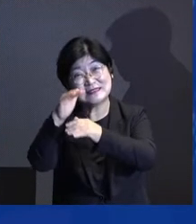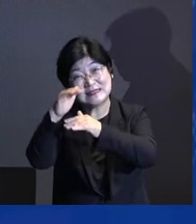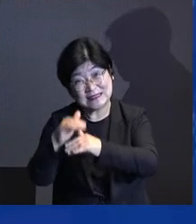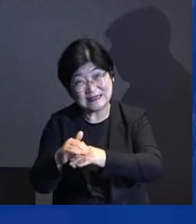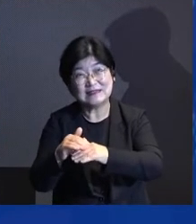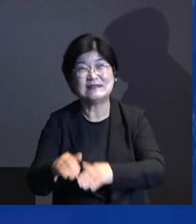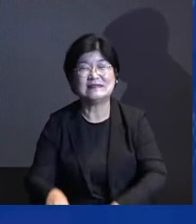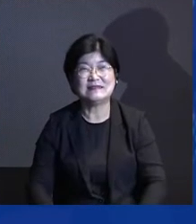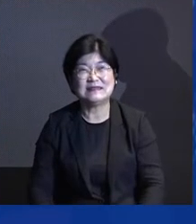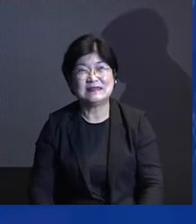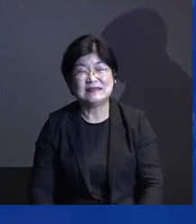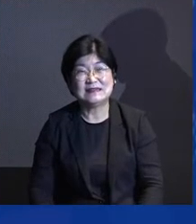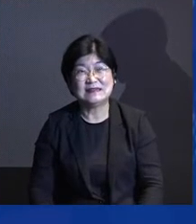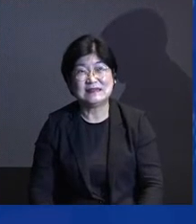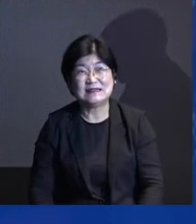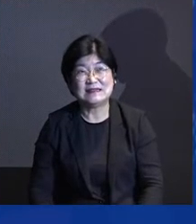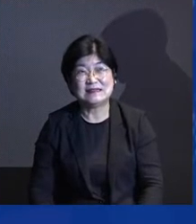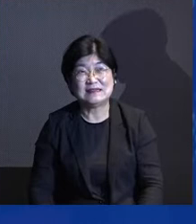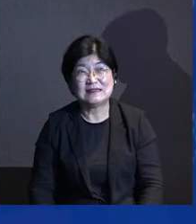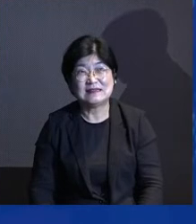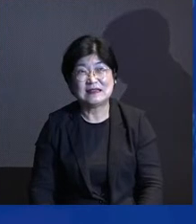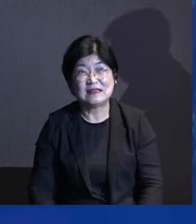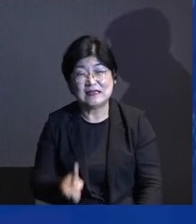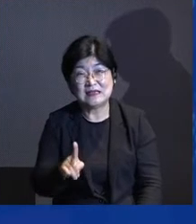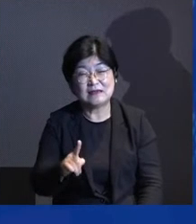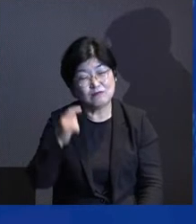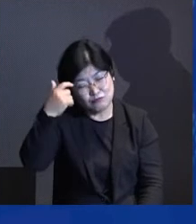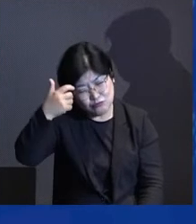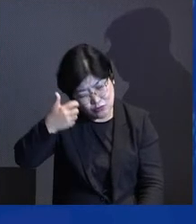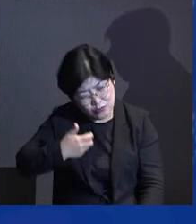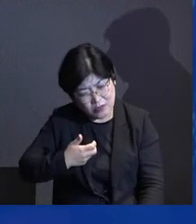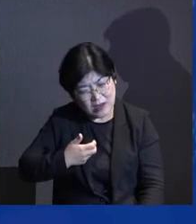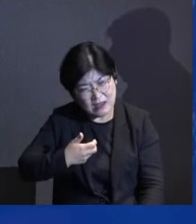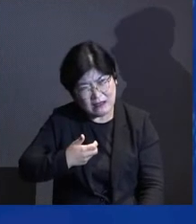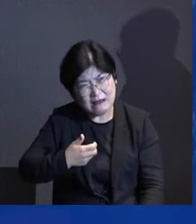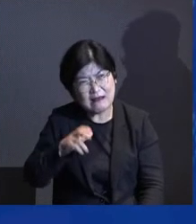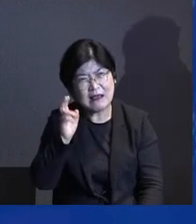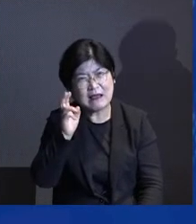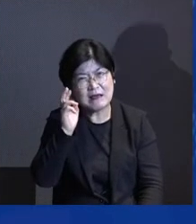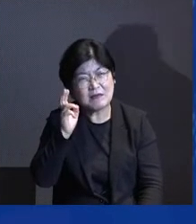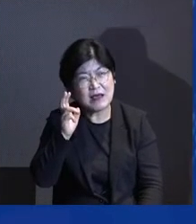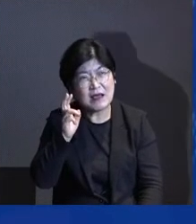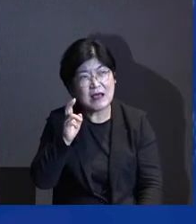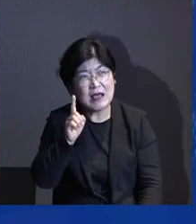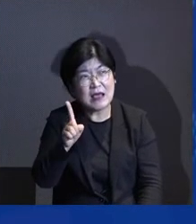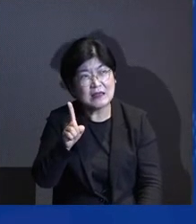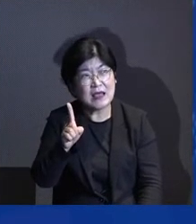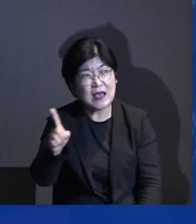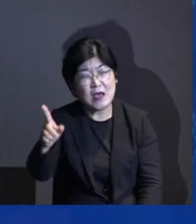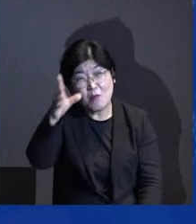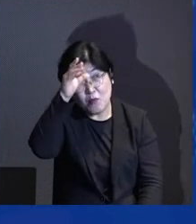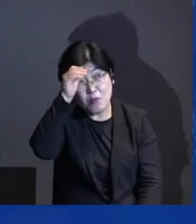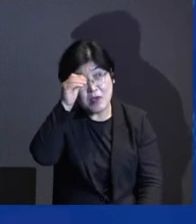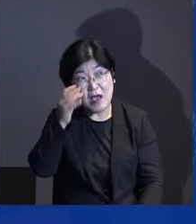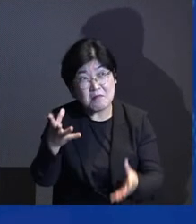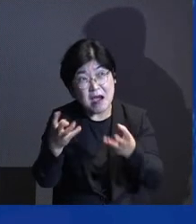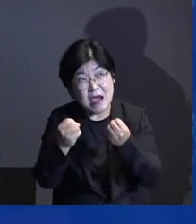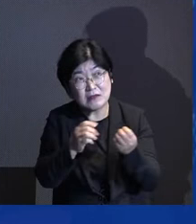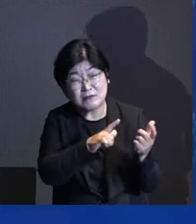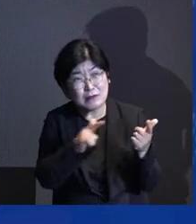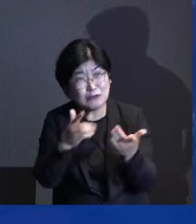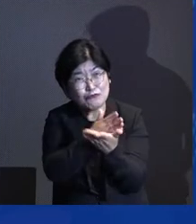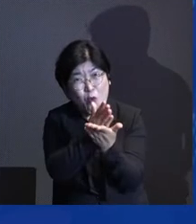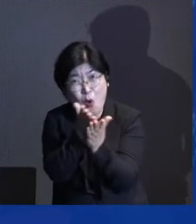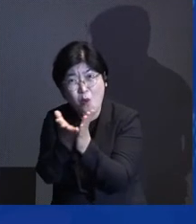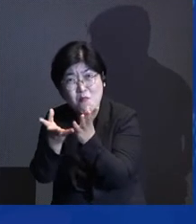one may ask, oh, how can one model has so many different activities? Will it create like difficulty in managing the